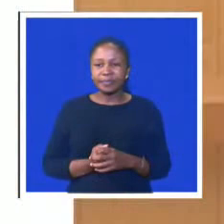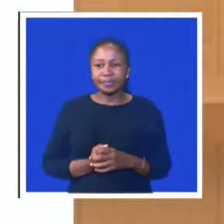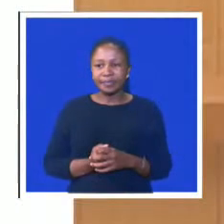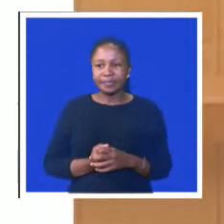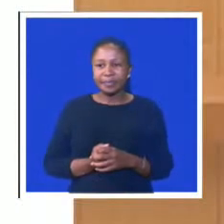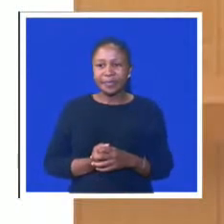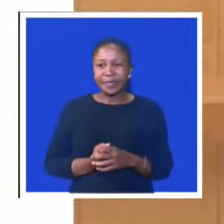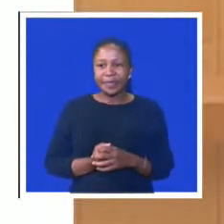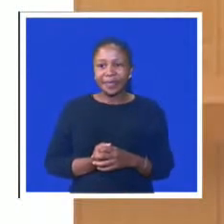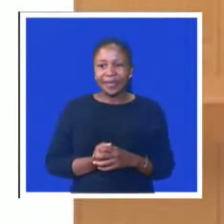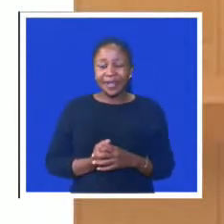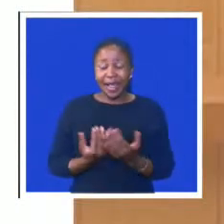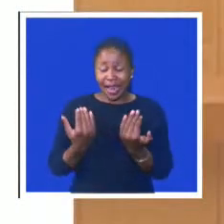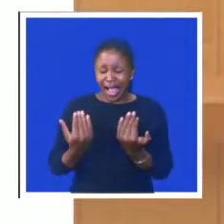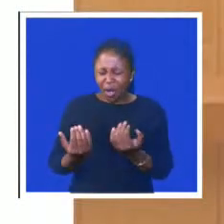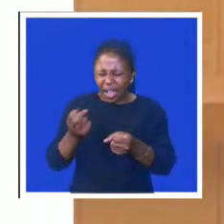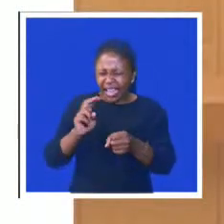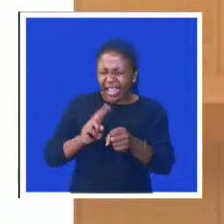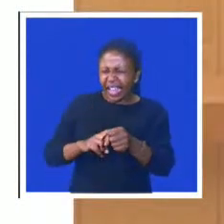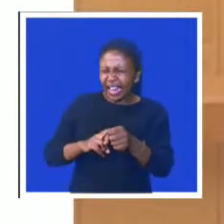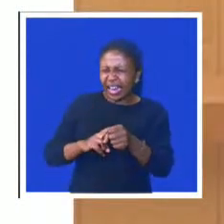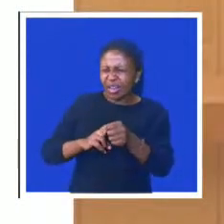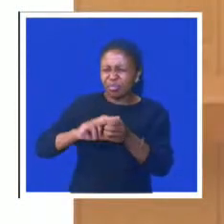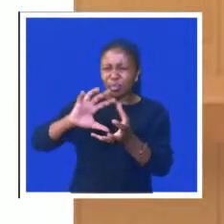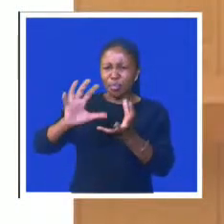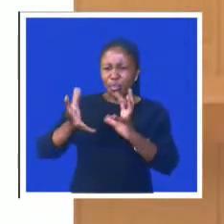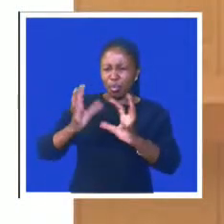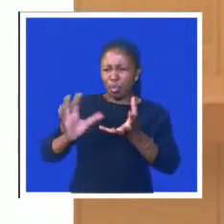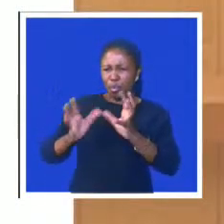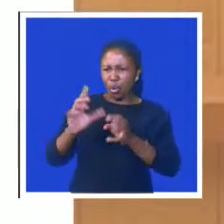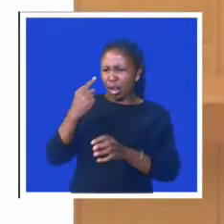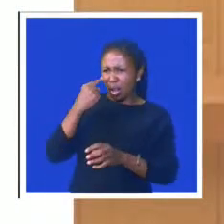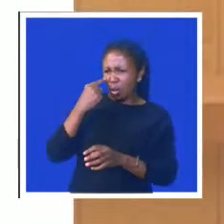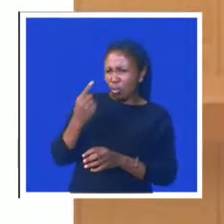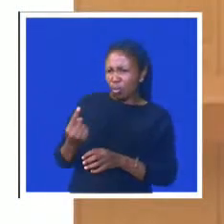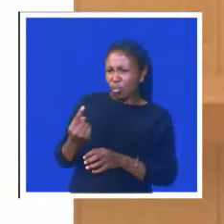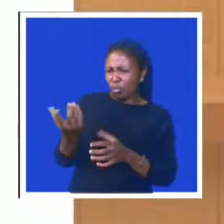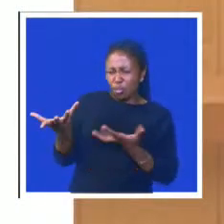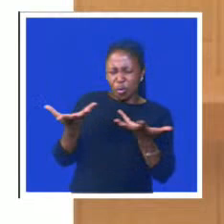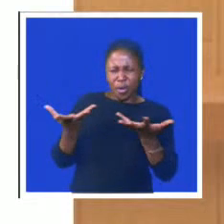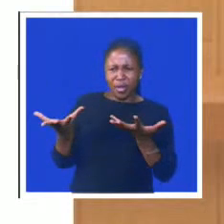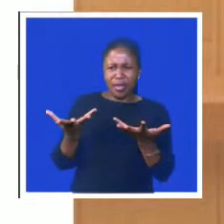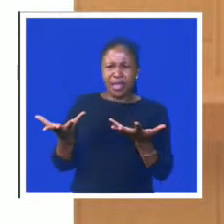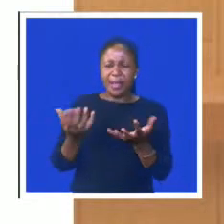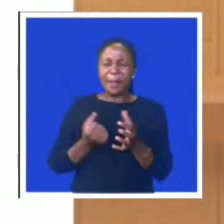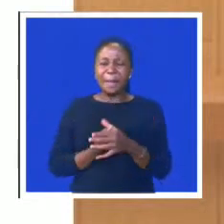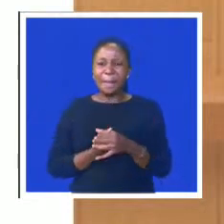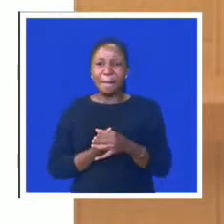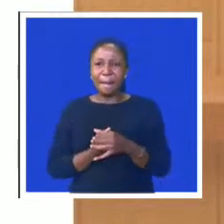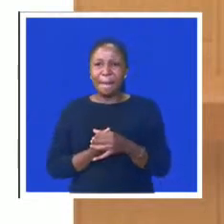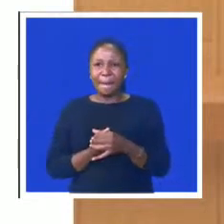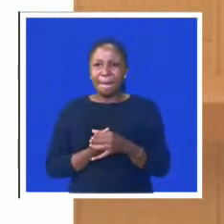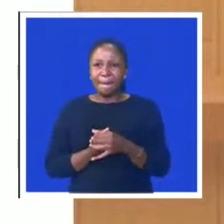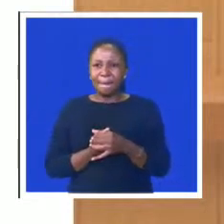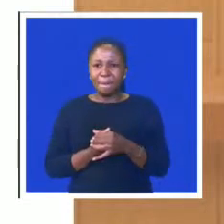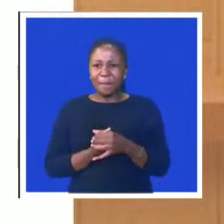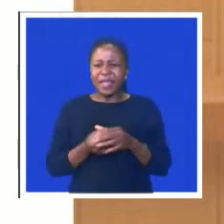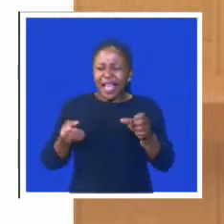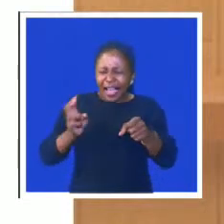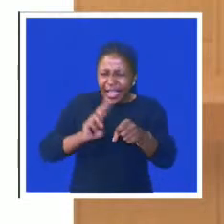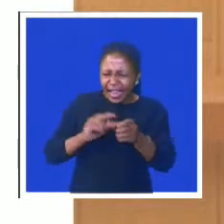the position of the ball, dear learner. There is the ball there. And then again the box